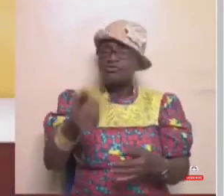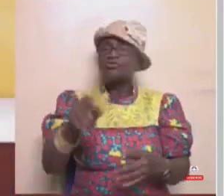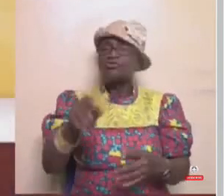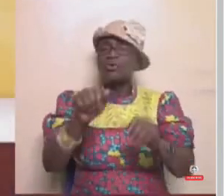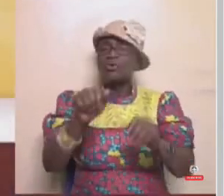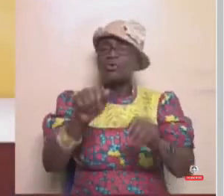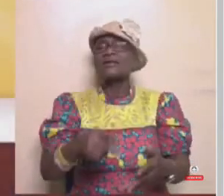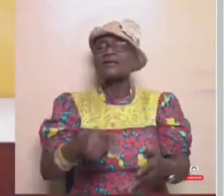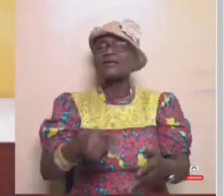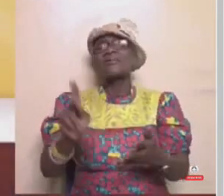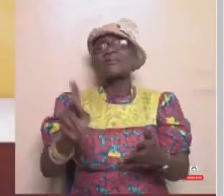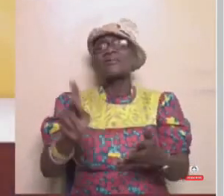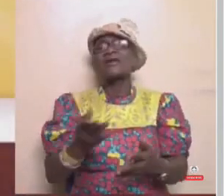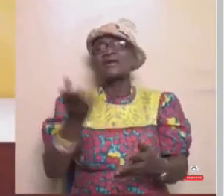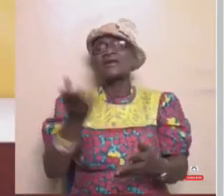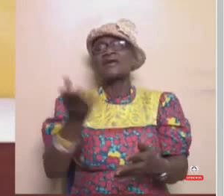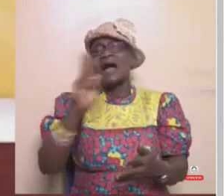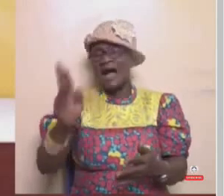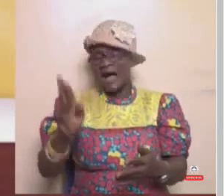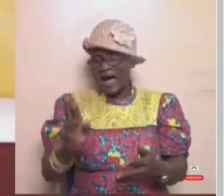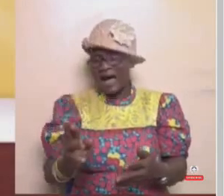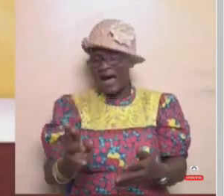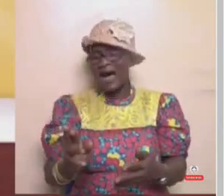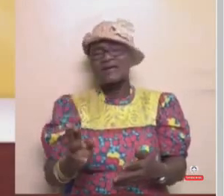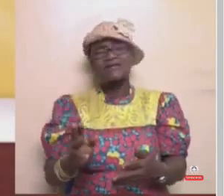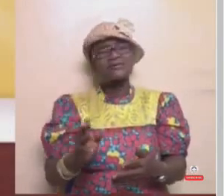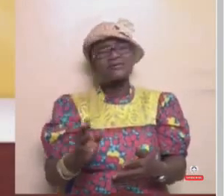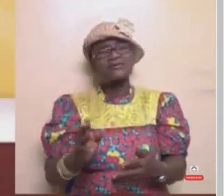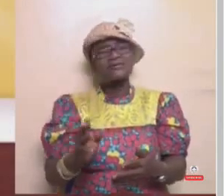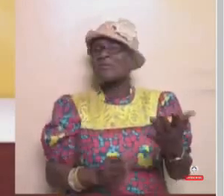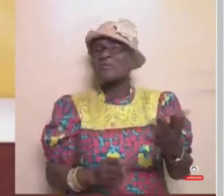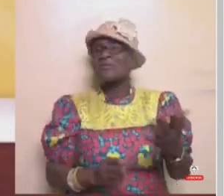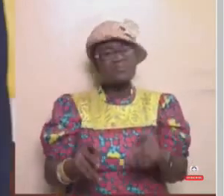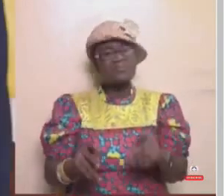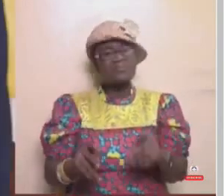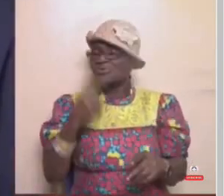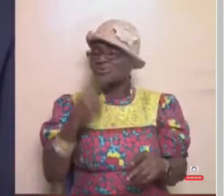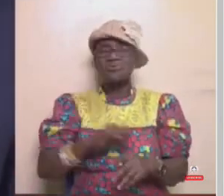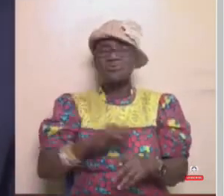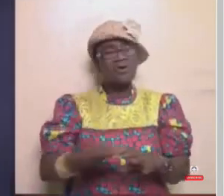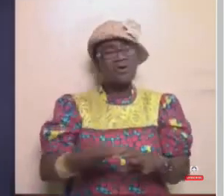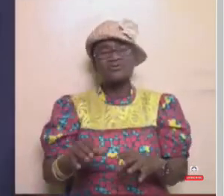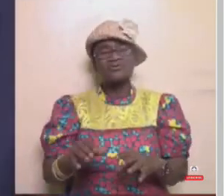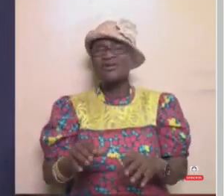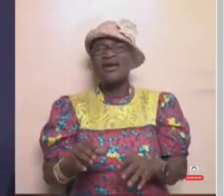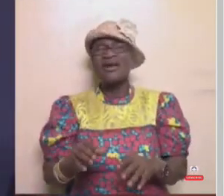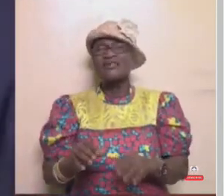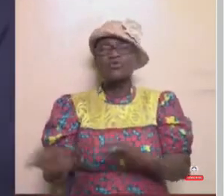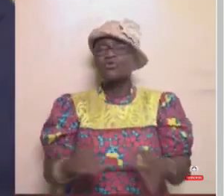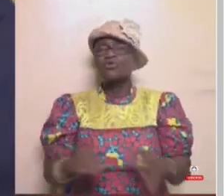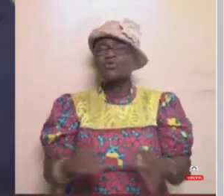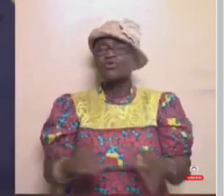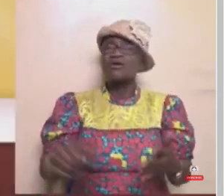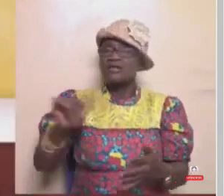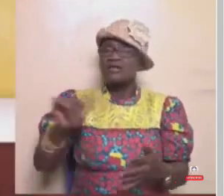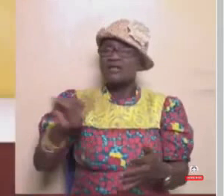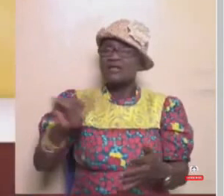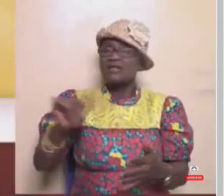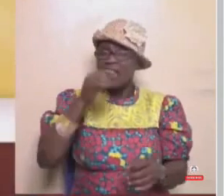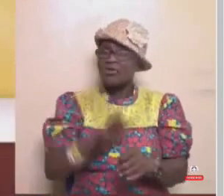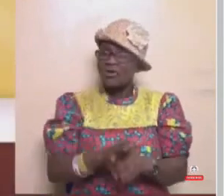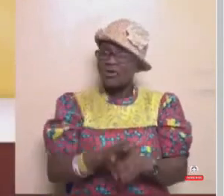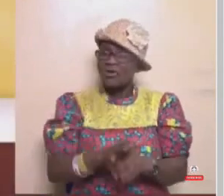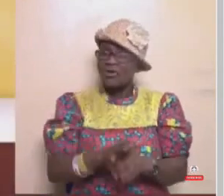They are just piling up. And people take it for granted. Let that change today. And then have the culture